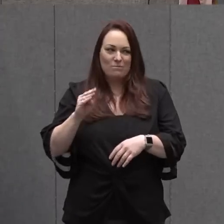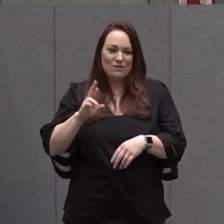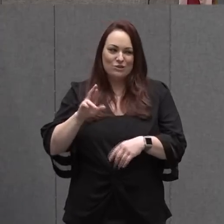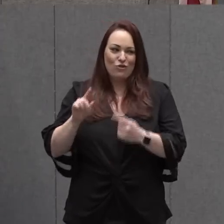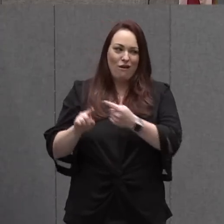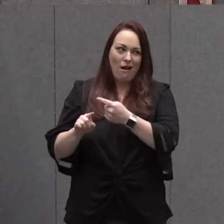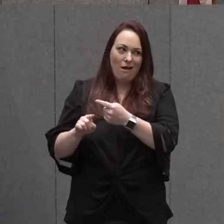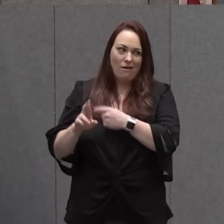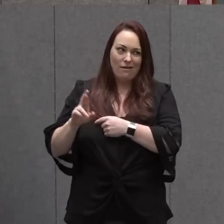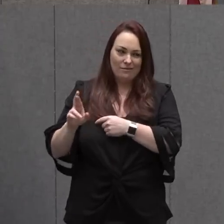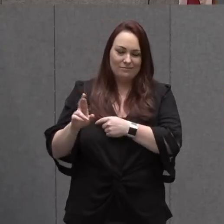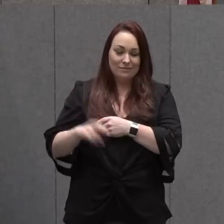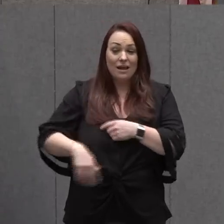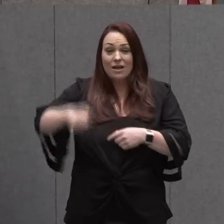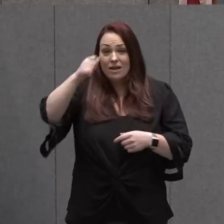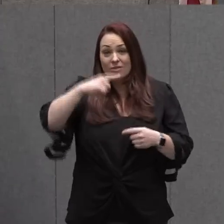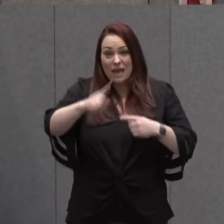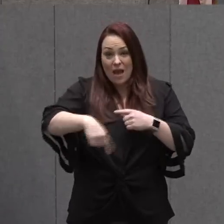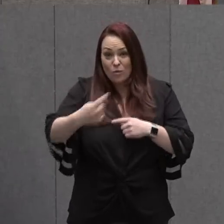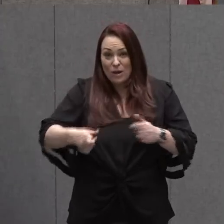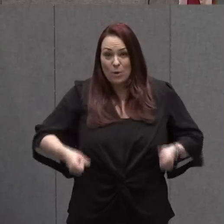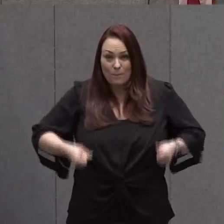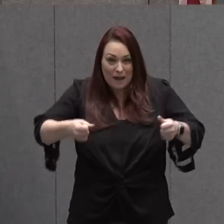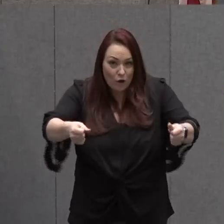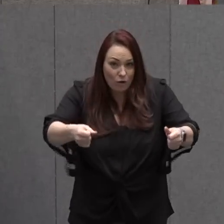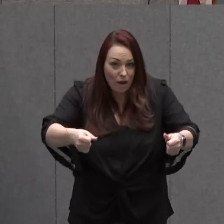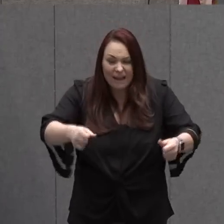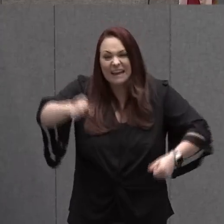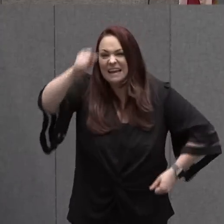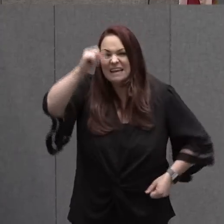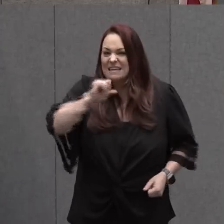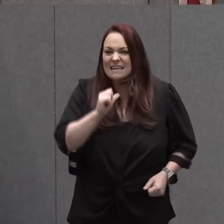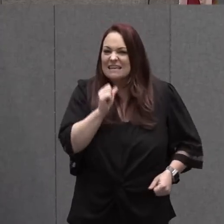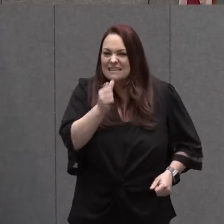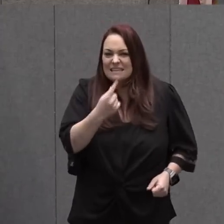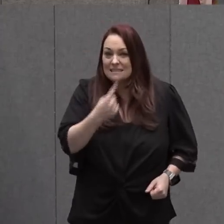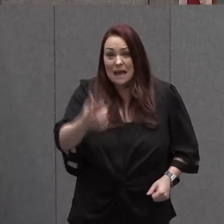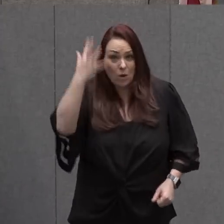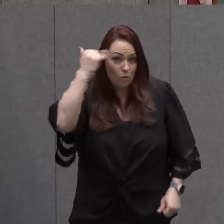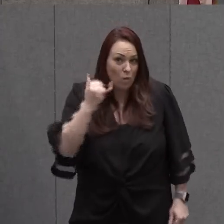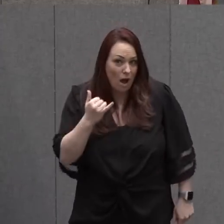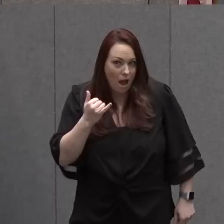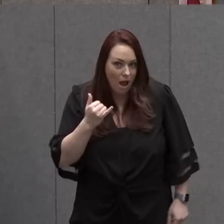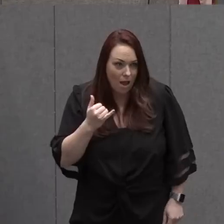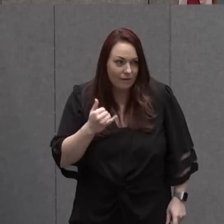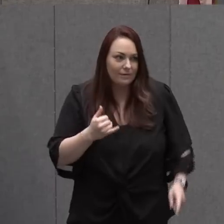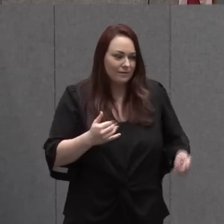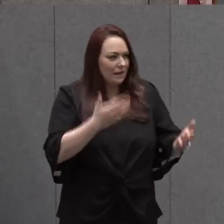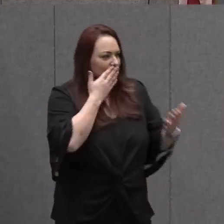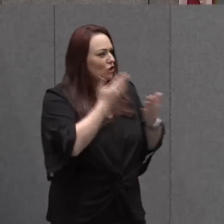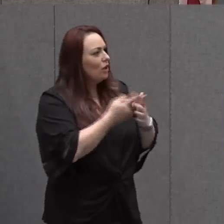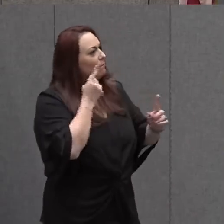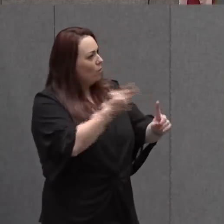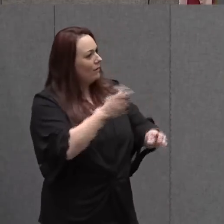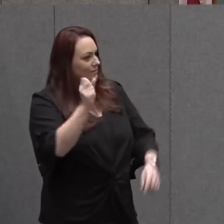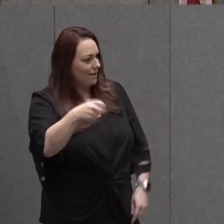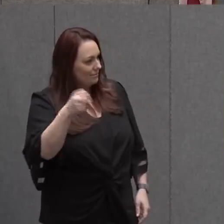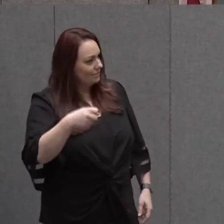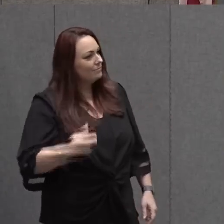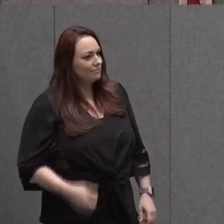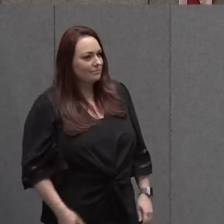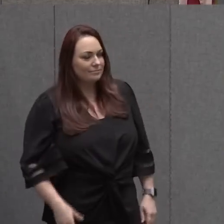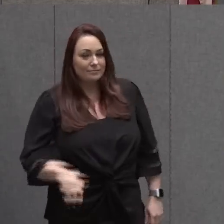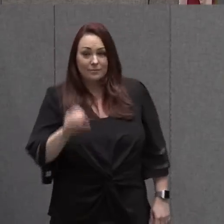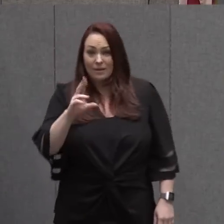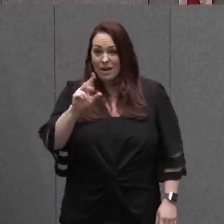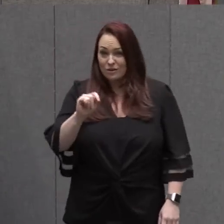The wheelbarrow guy didn't tell why. Yeah, he has a good point. Yes, he does.